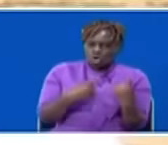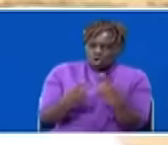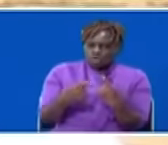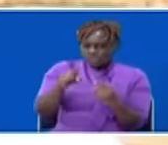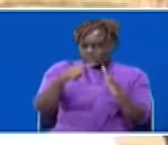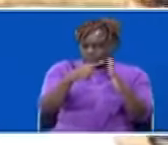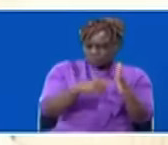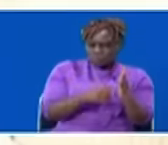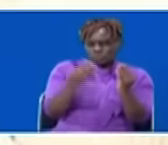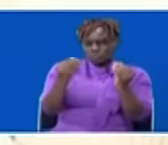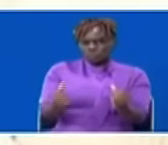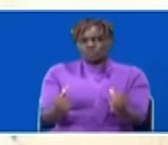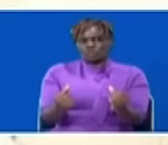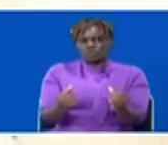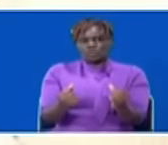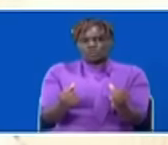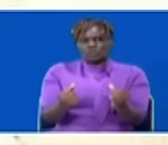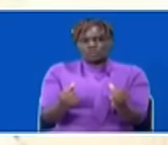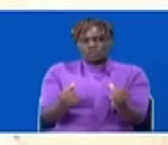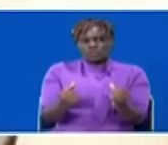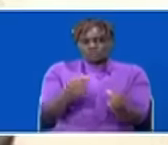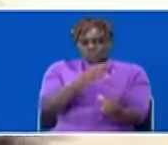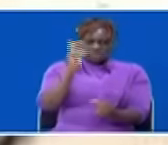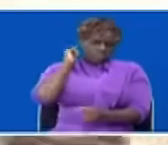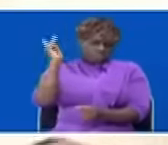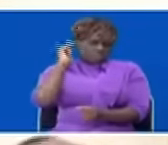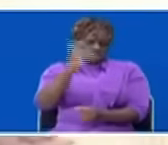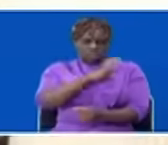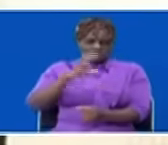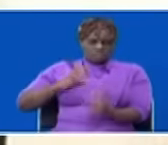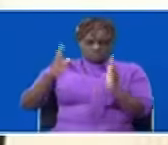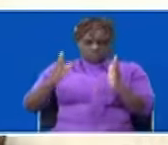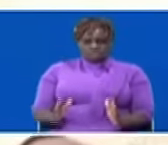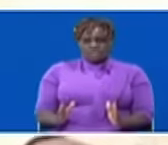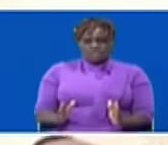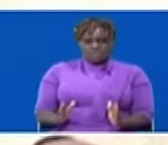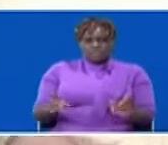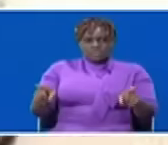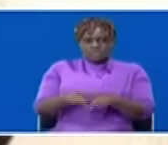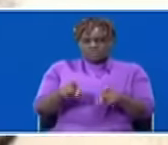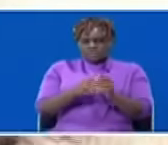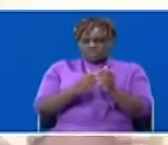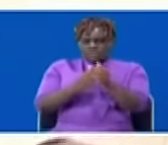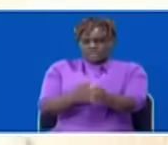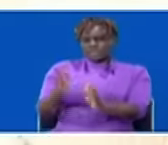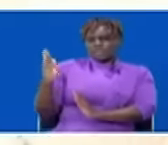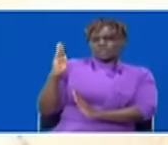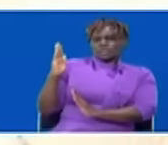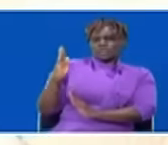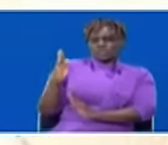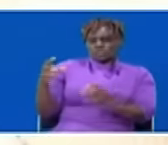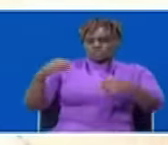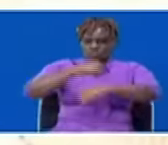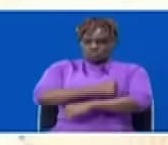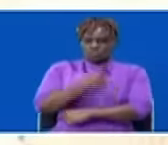zenye zingewasumbua. Kisii County Commissioner Kula Hachi and the Governor of Kisii County, James Ongwae, led the county security team to the school and said